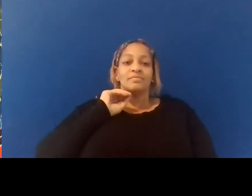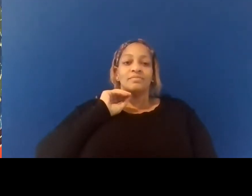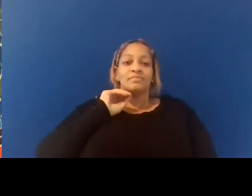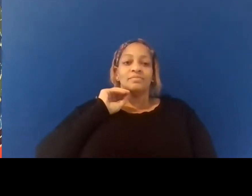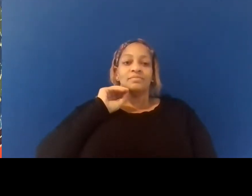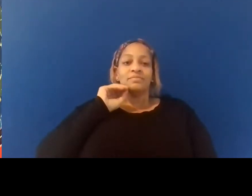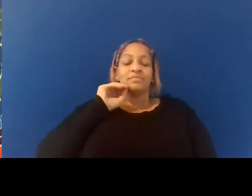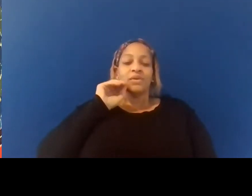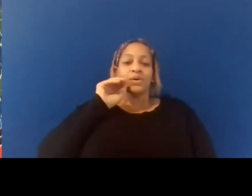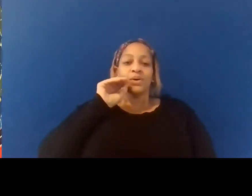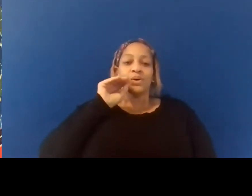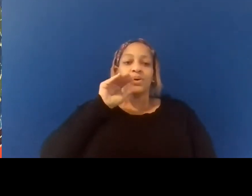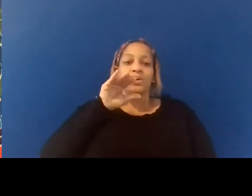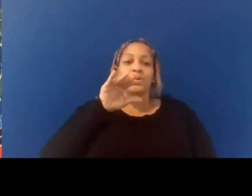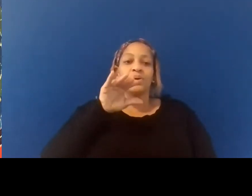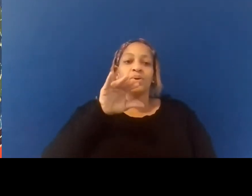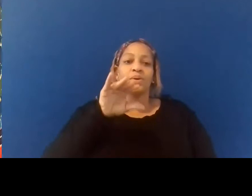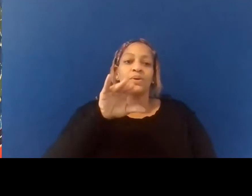and release.